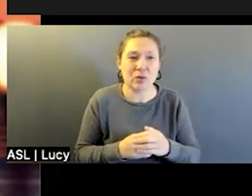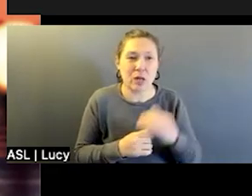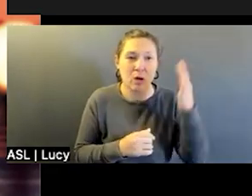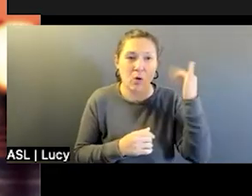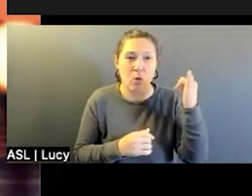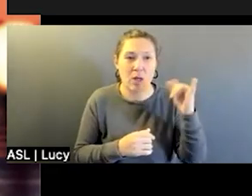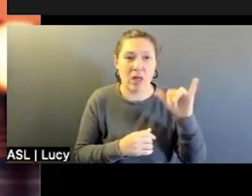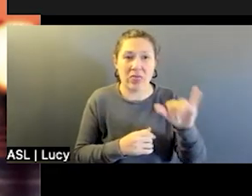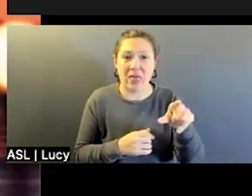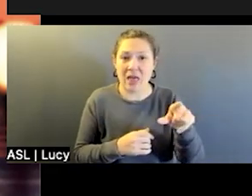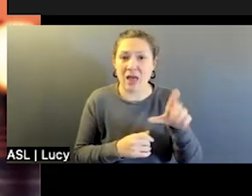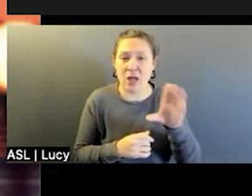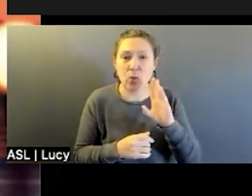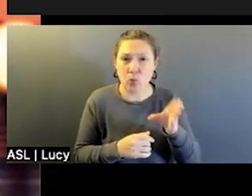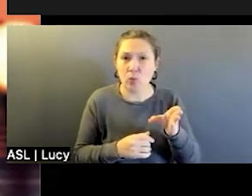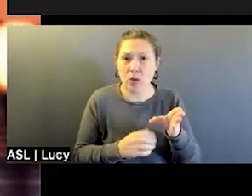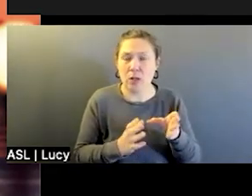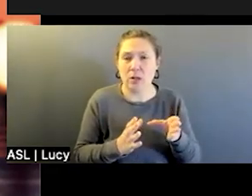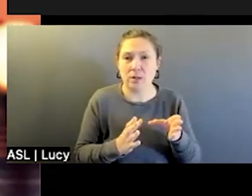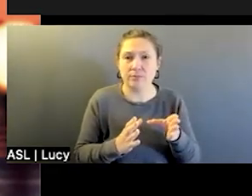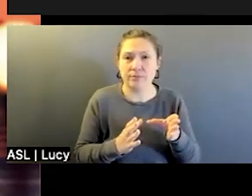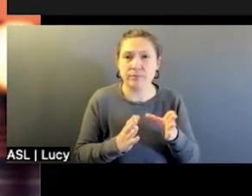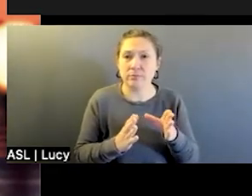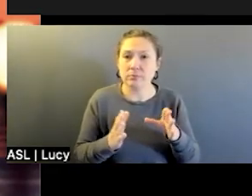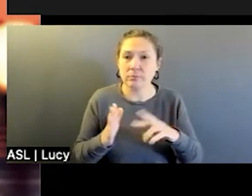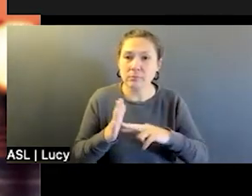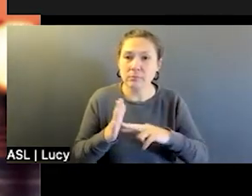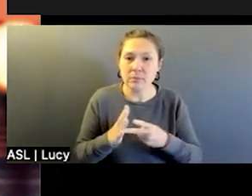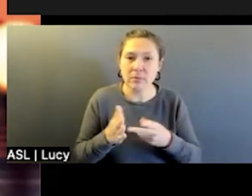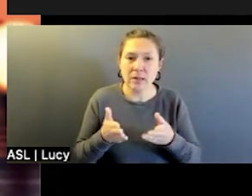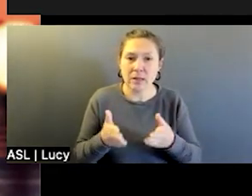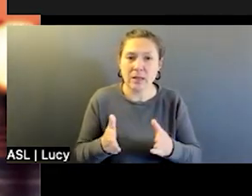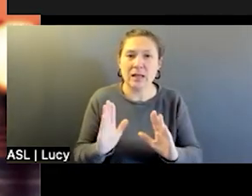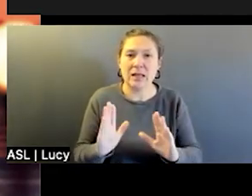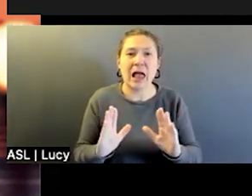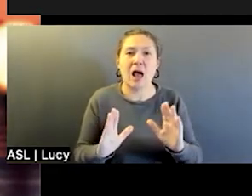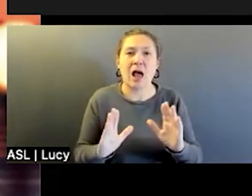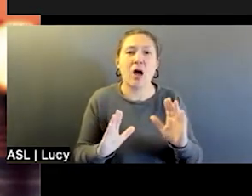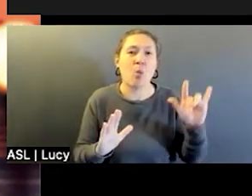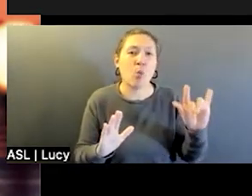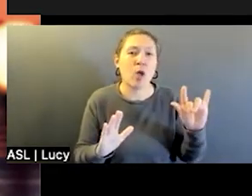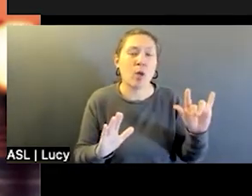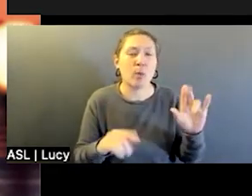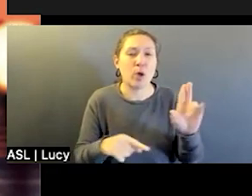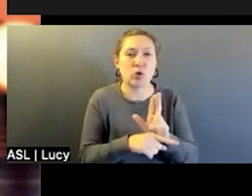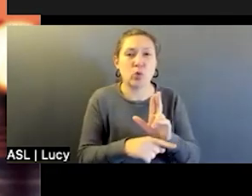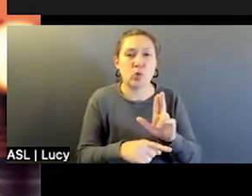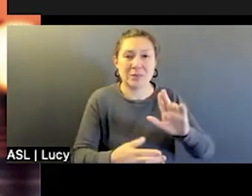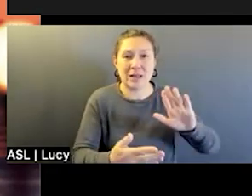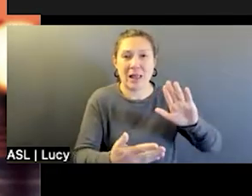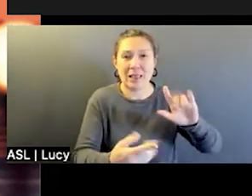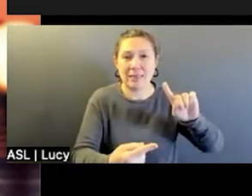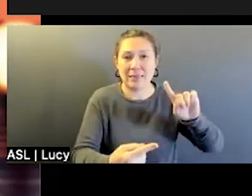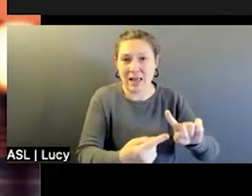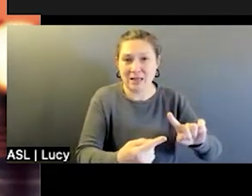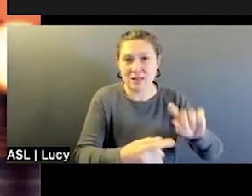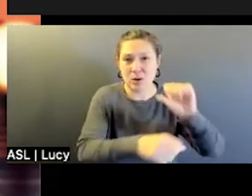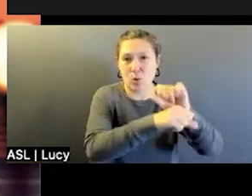allows the airport to use less workers than the ones we use today, even in some